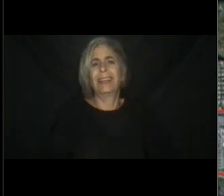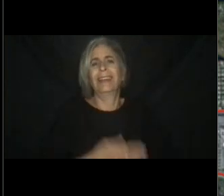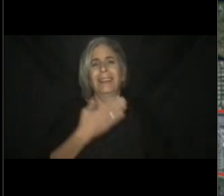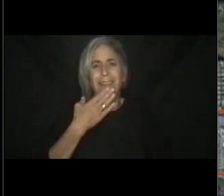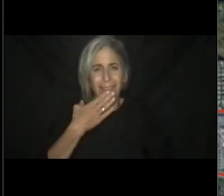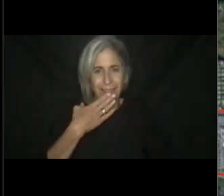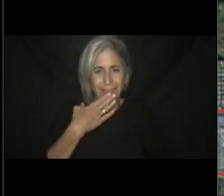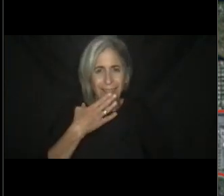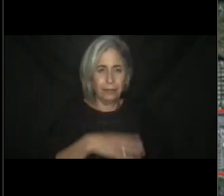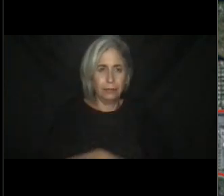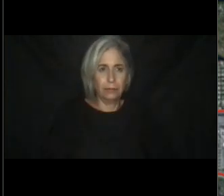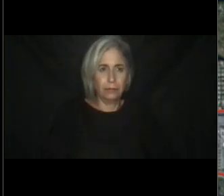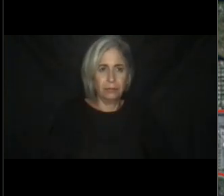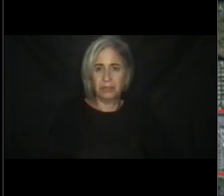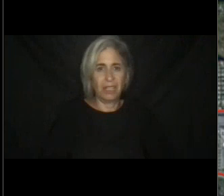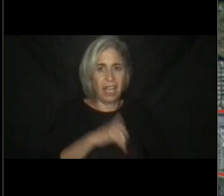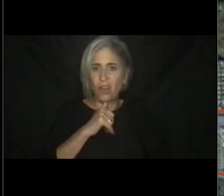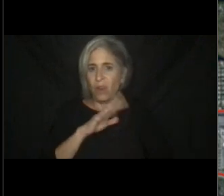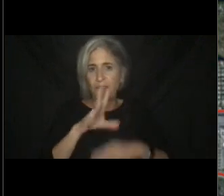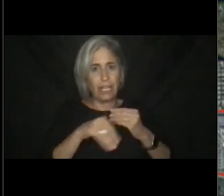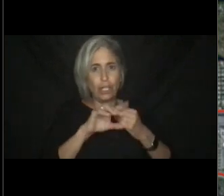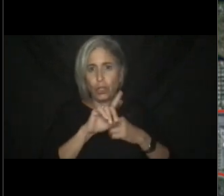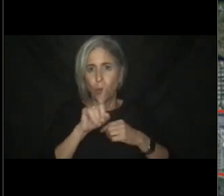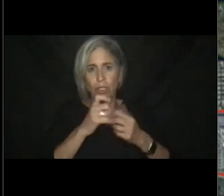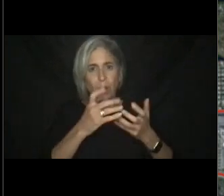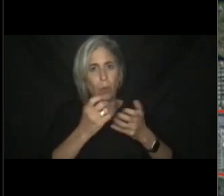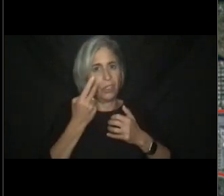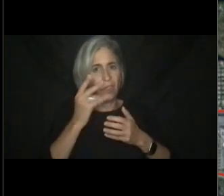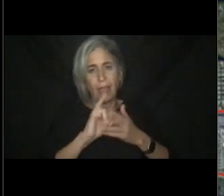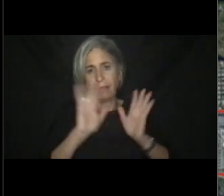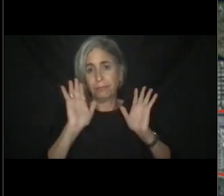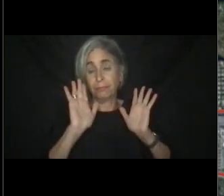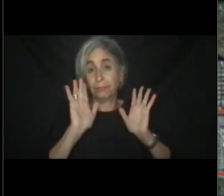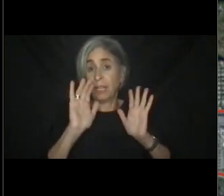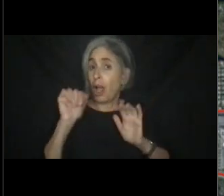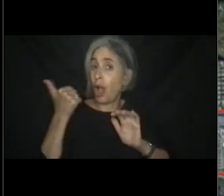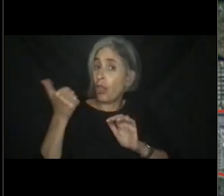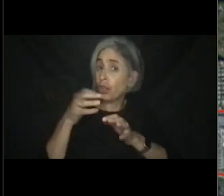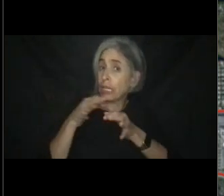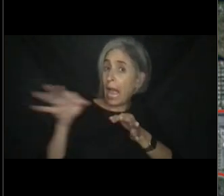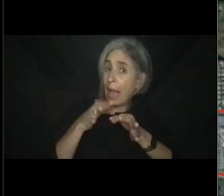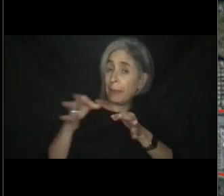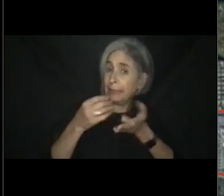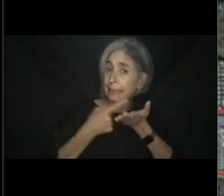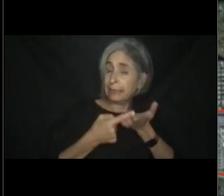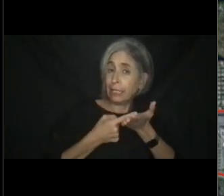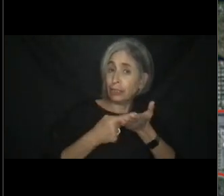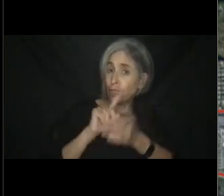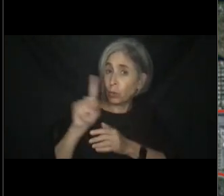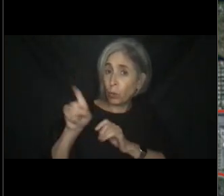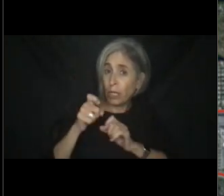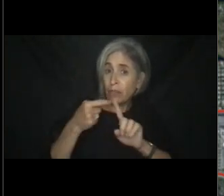Always is. I have no more questions. I just wanted to get a better look at that. All right, any further questions, comments, discussion from members of the commission?